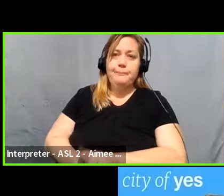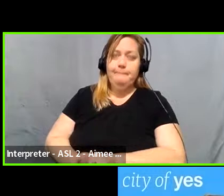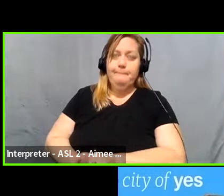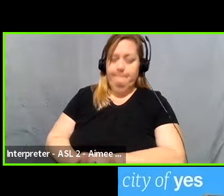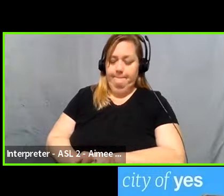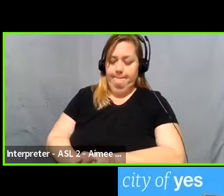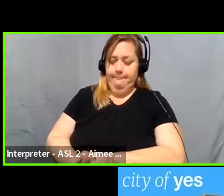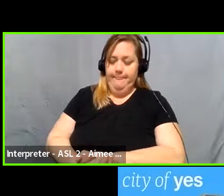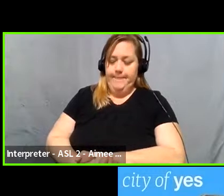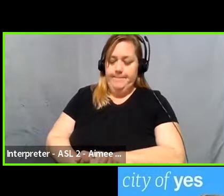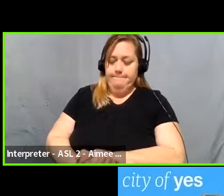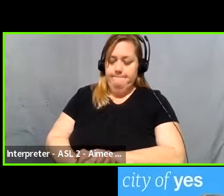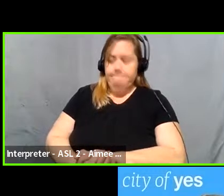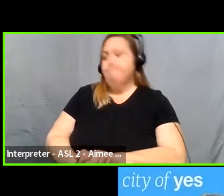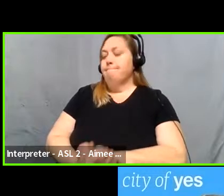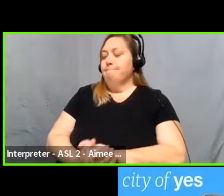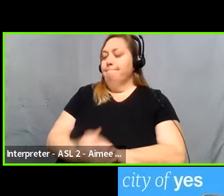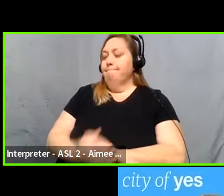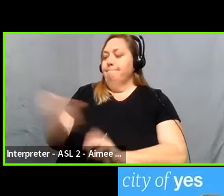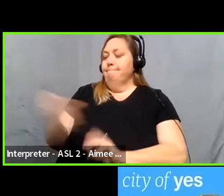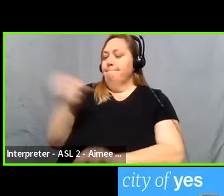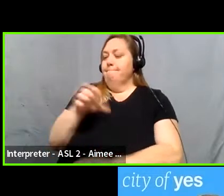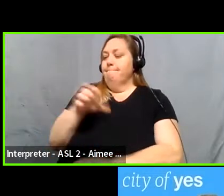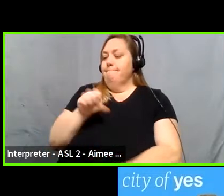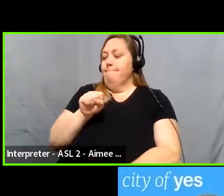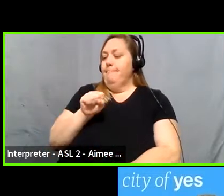If we could promote Sue and Trump.